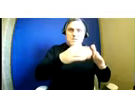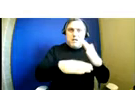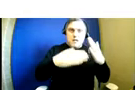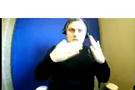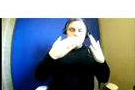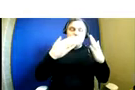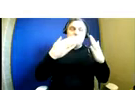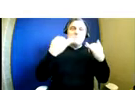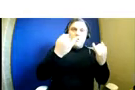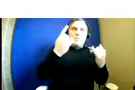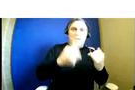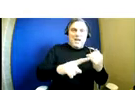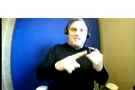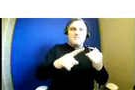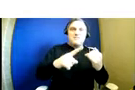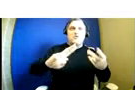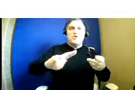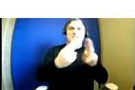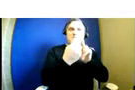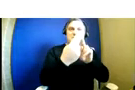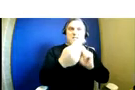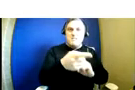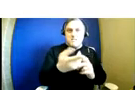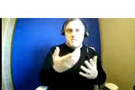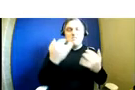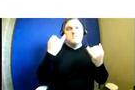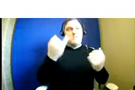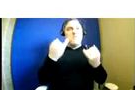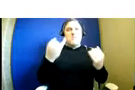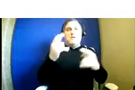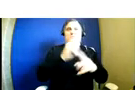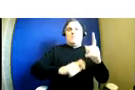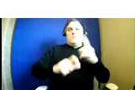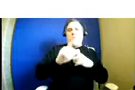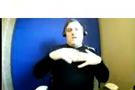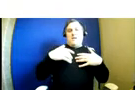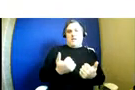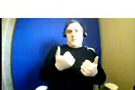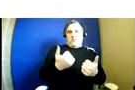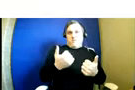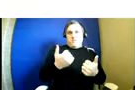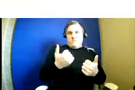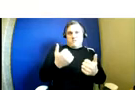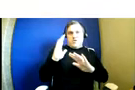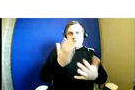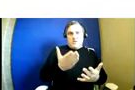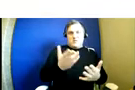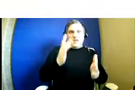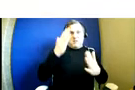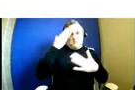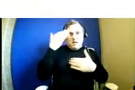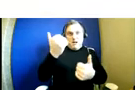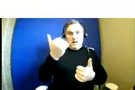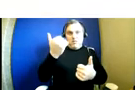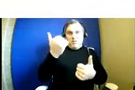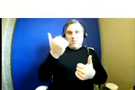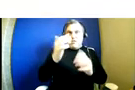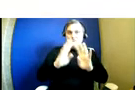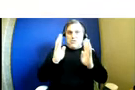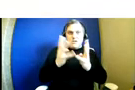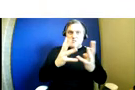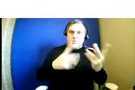and Chesterfield, with Derbyshire Community Health Services, who Becky Steed works for, and the Mental Health Trust. And